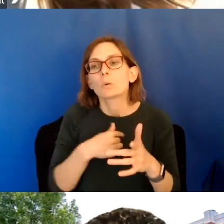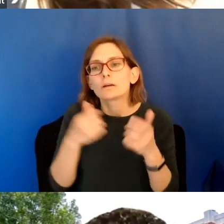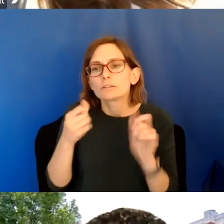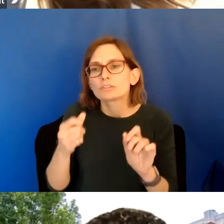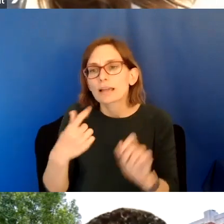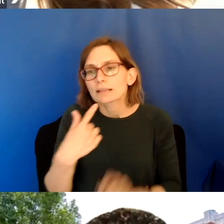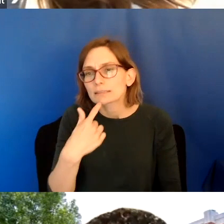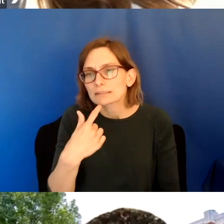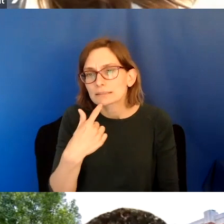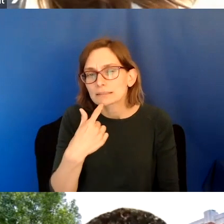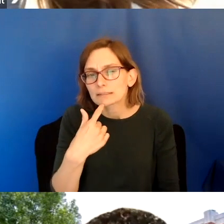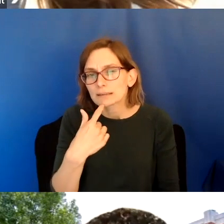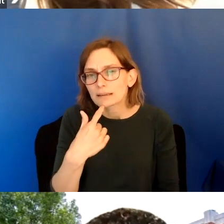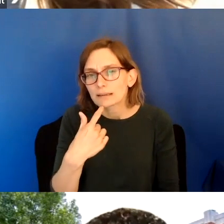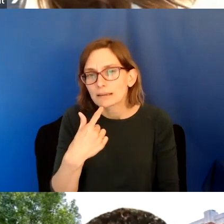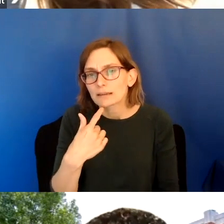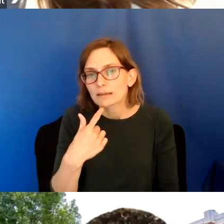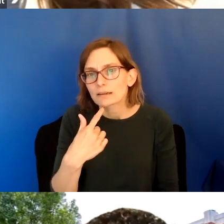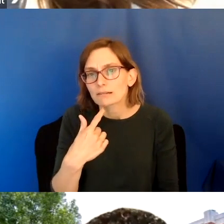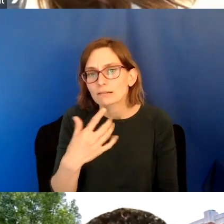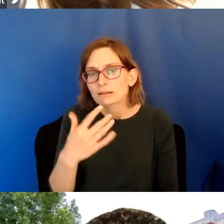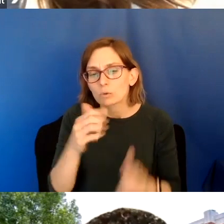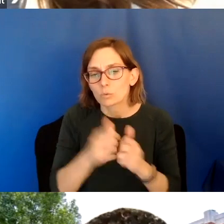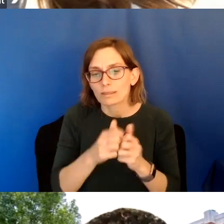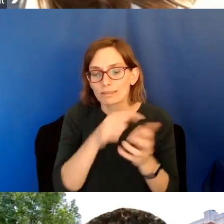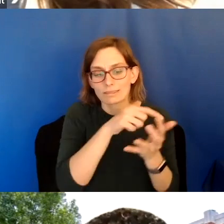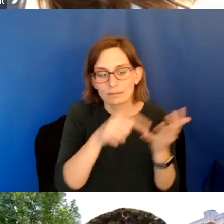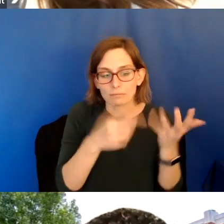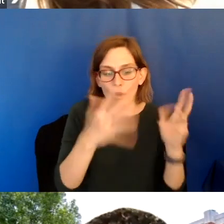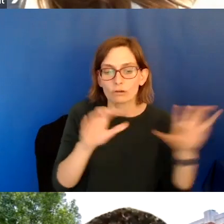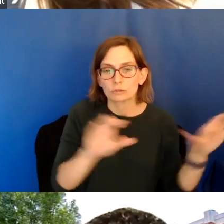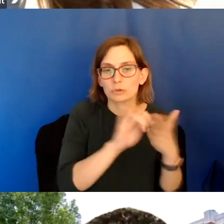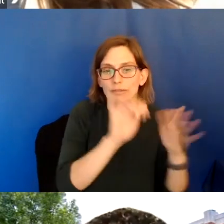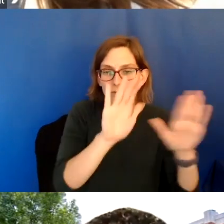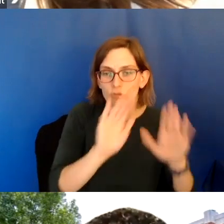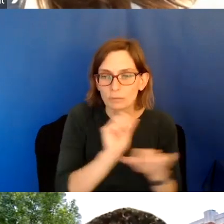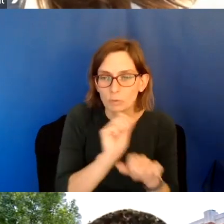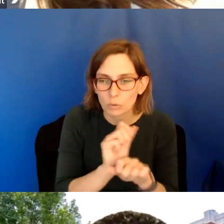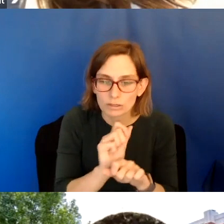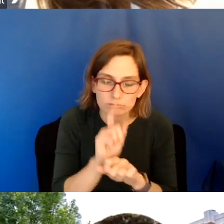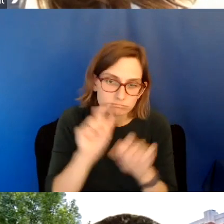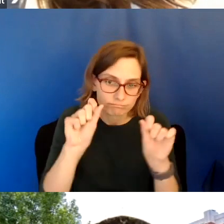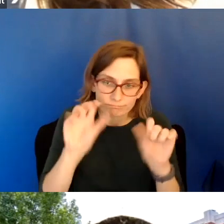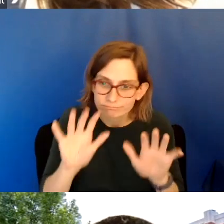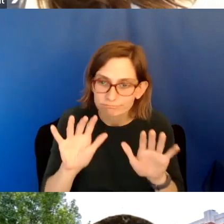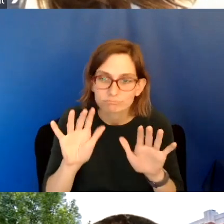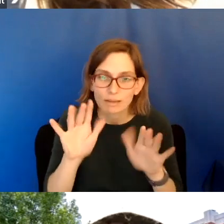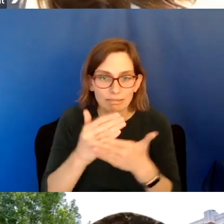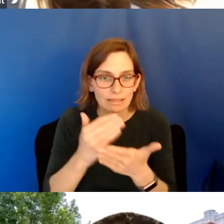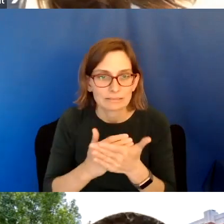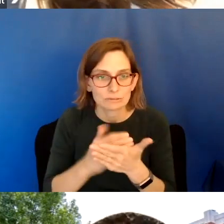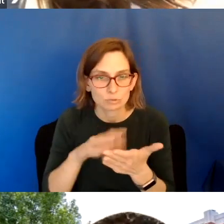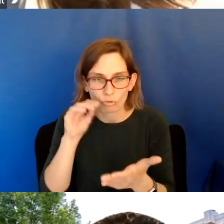that given the work that these incredible folks are already doing, there are so many lessons to be learned across the faculty,